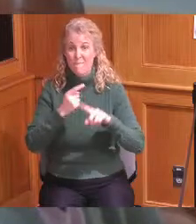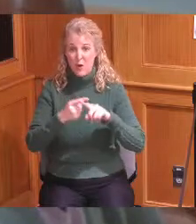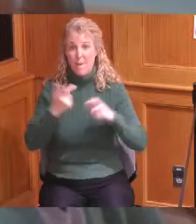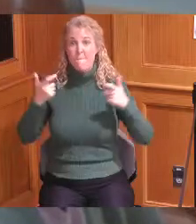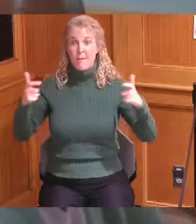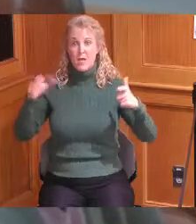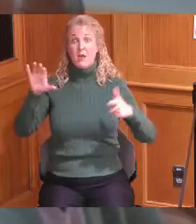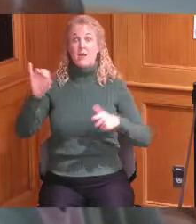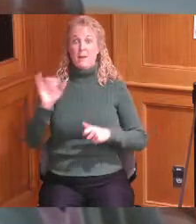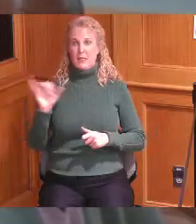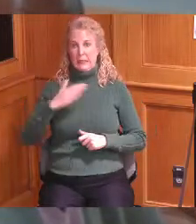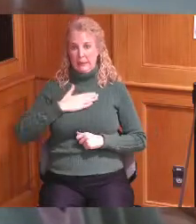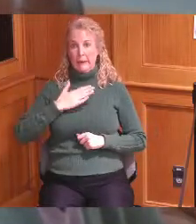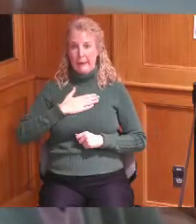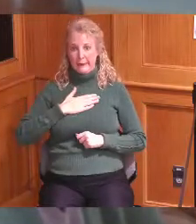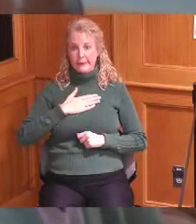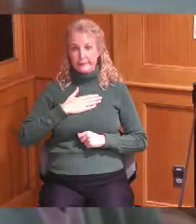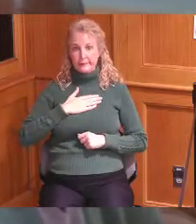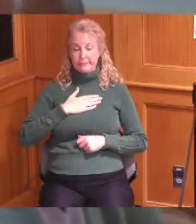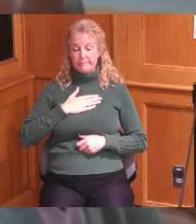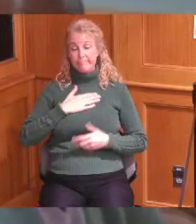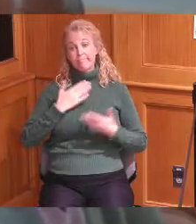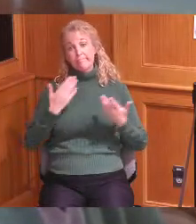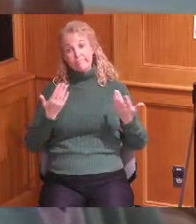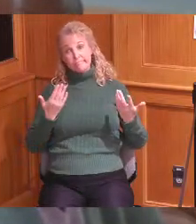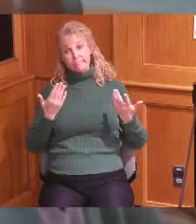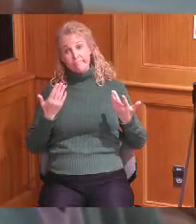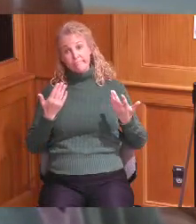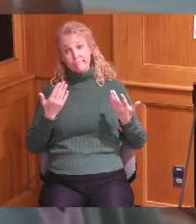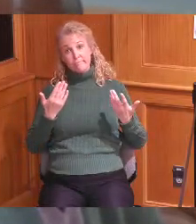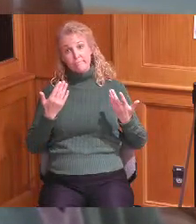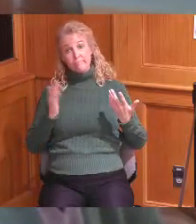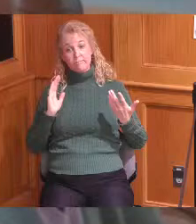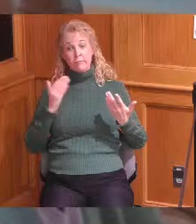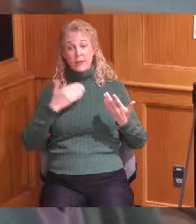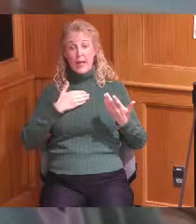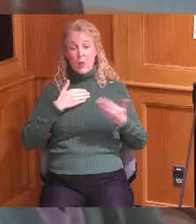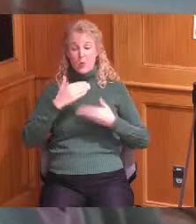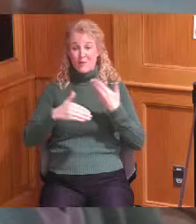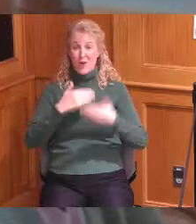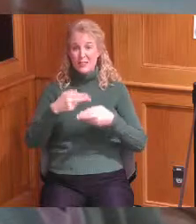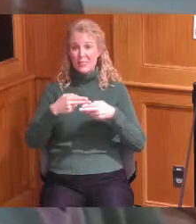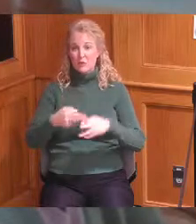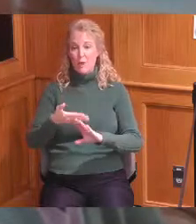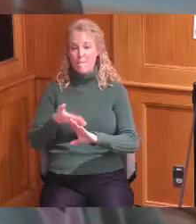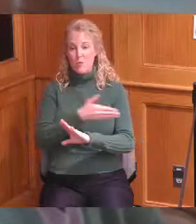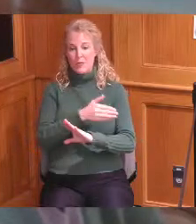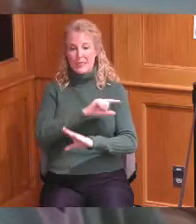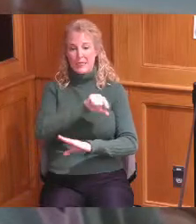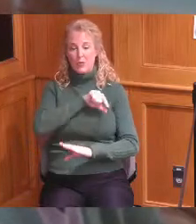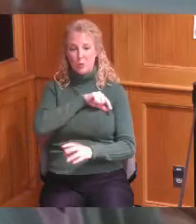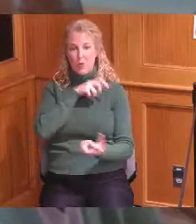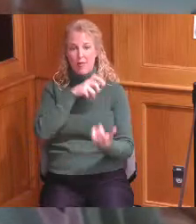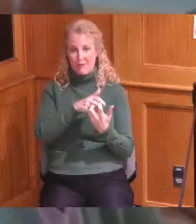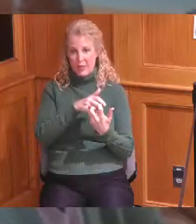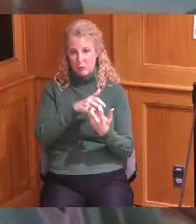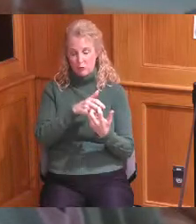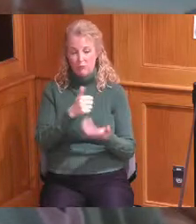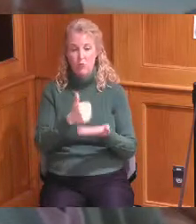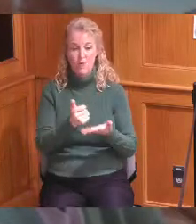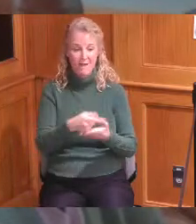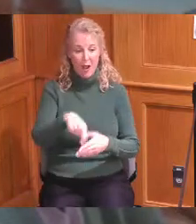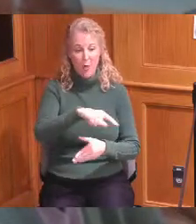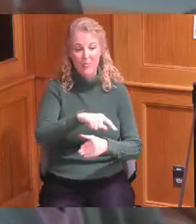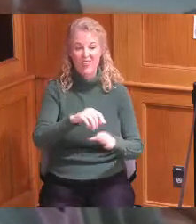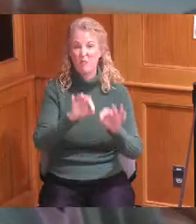as us. We have a pre-qualification process that we are engaged with them and helping them fill